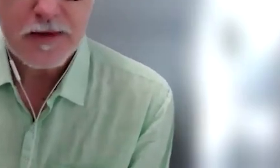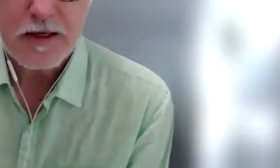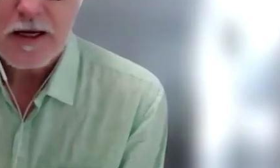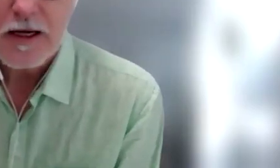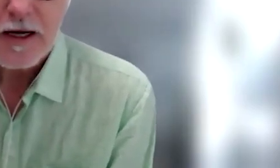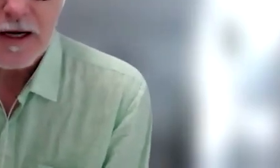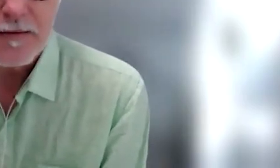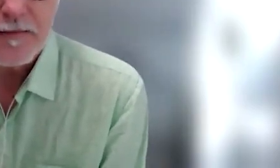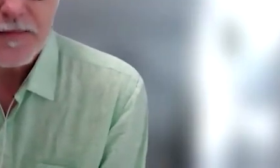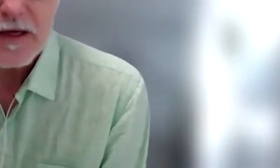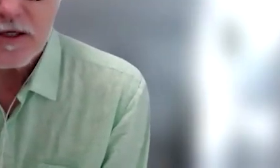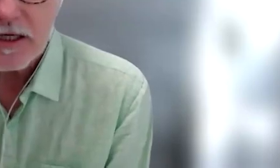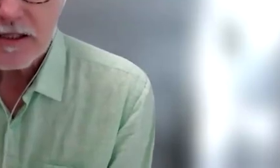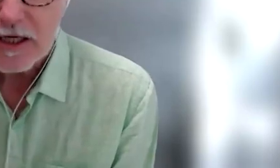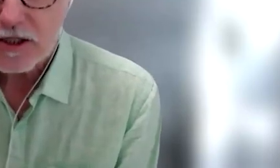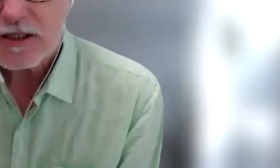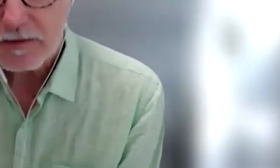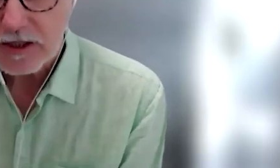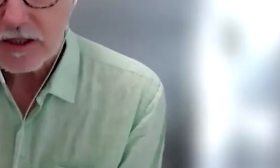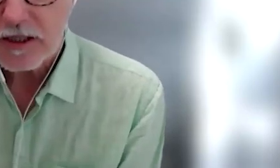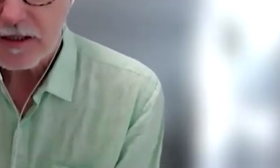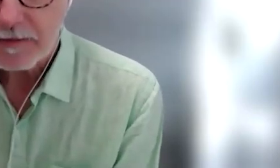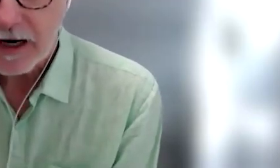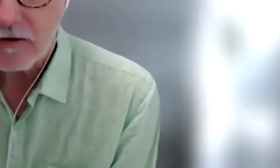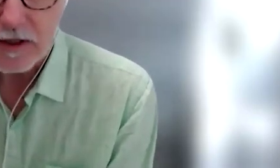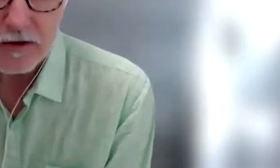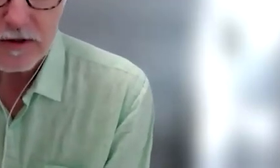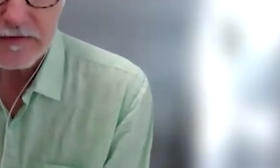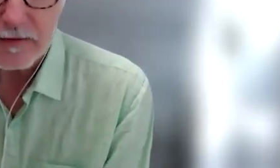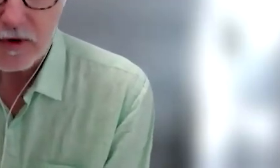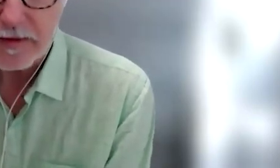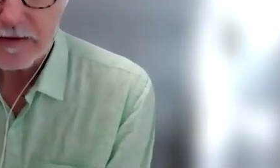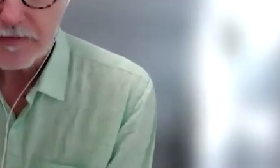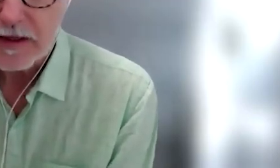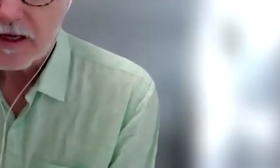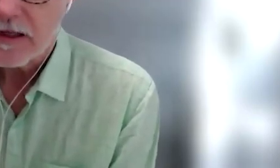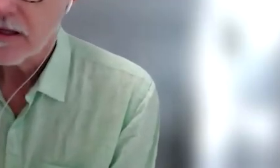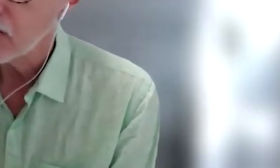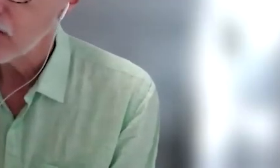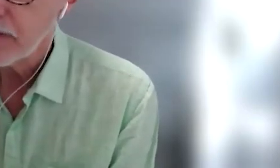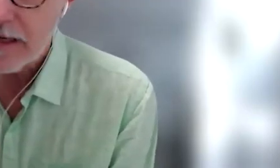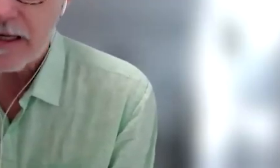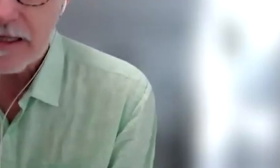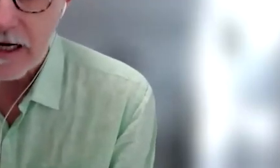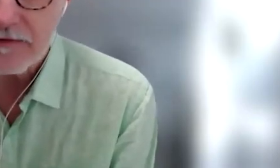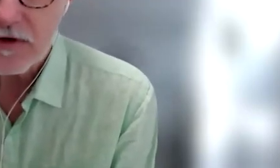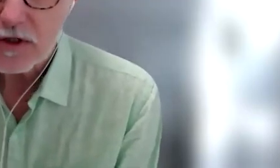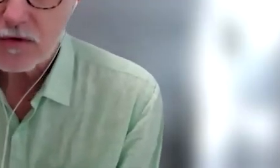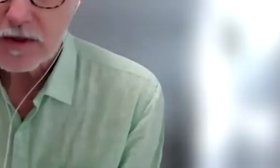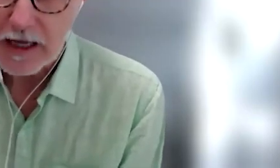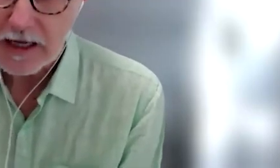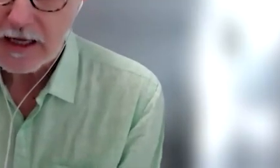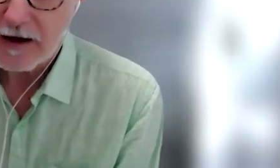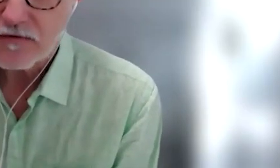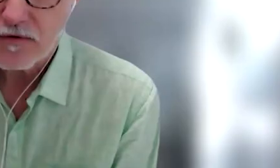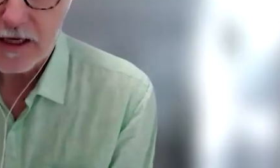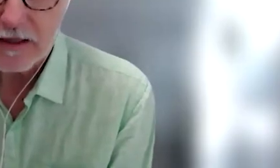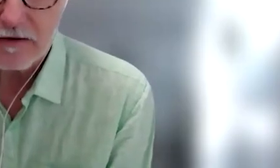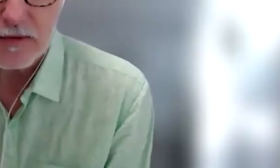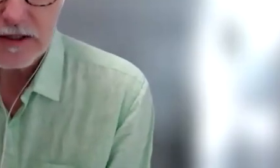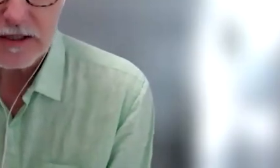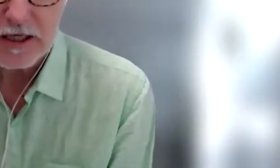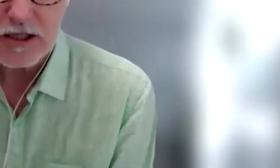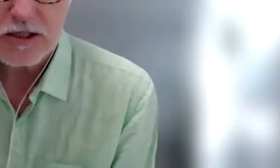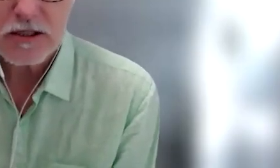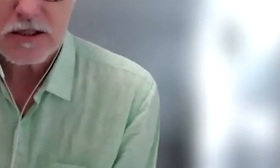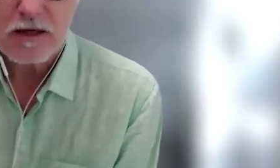hair. Today's session, as I mentioned, is Empower Inclusive Employment. There will be a live Q&A after the